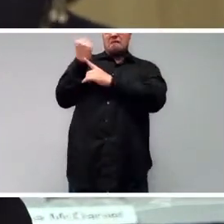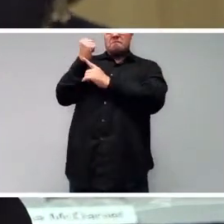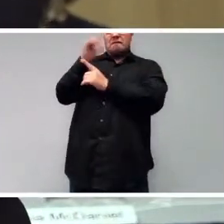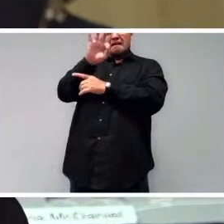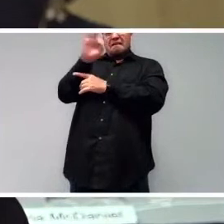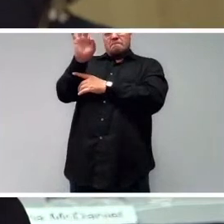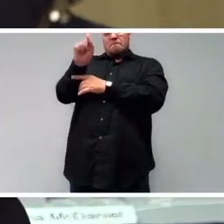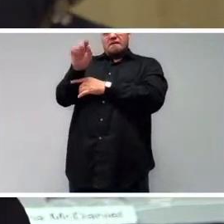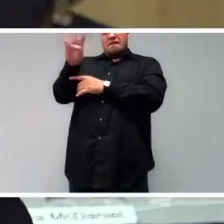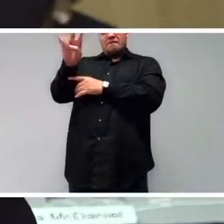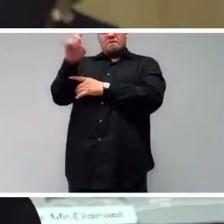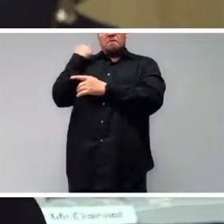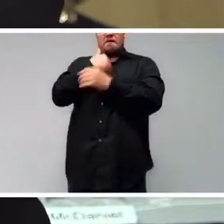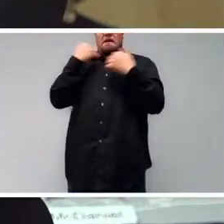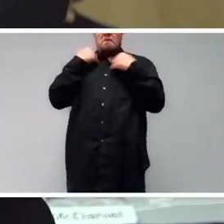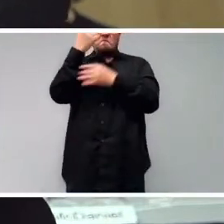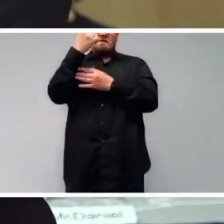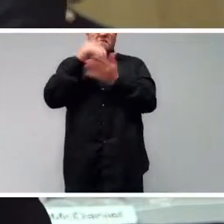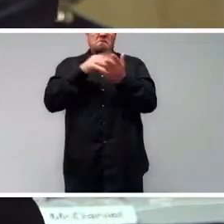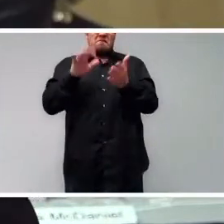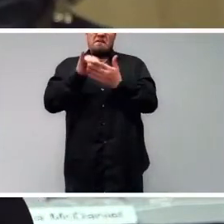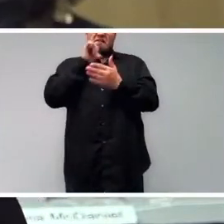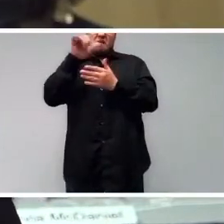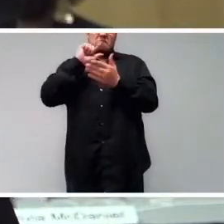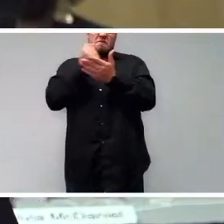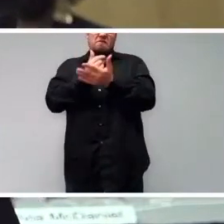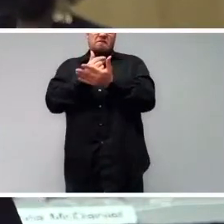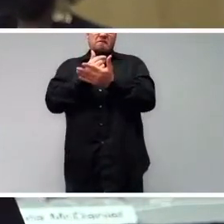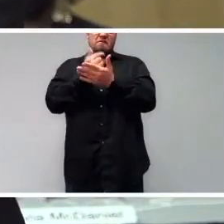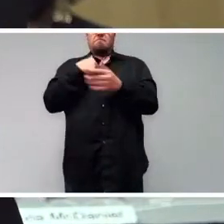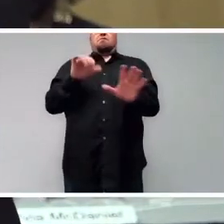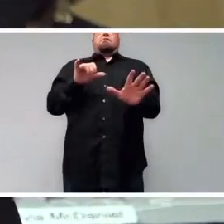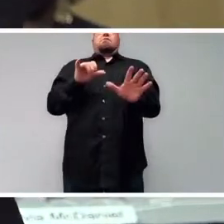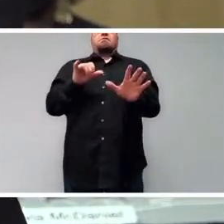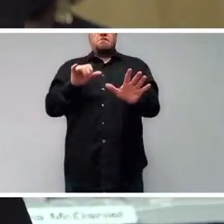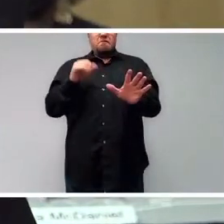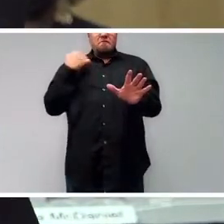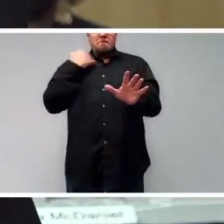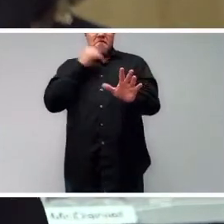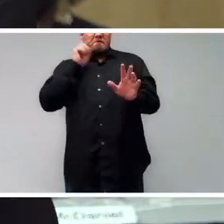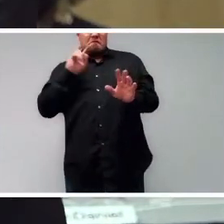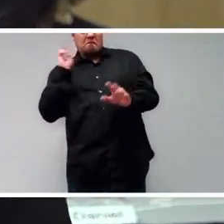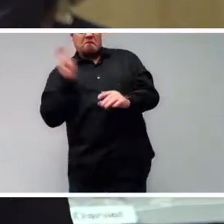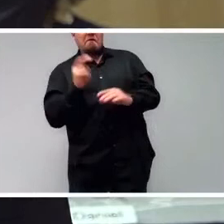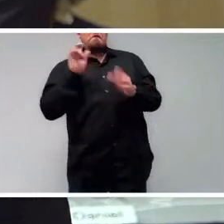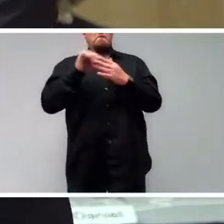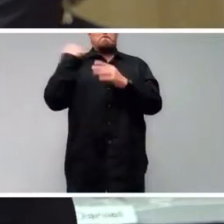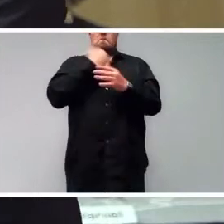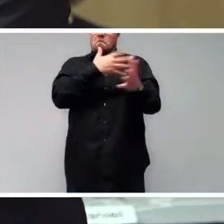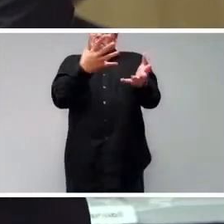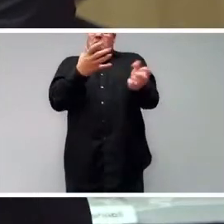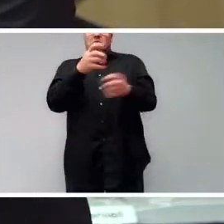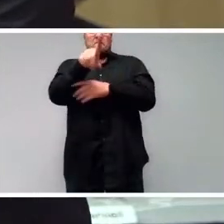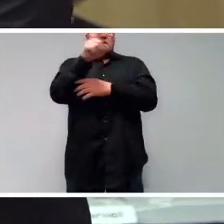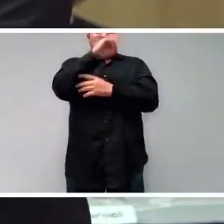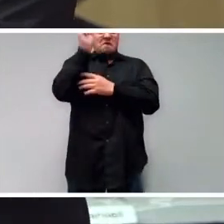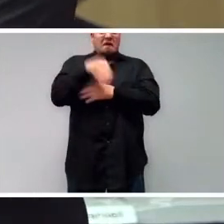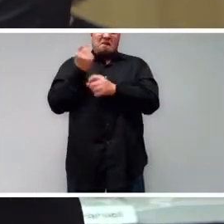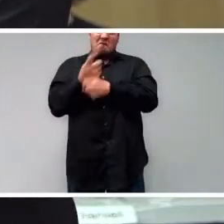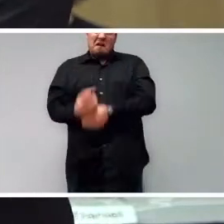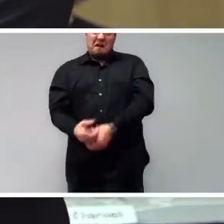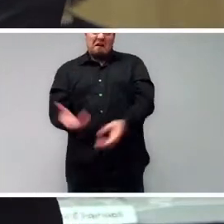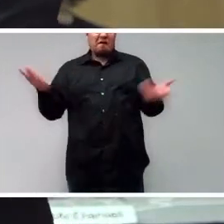student who didn't cross the stage. And I'm like, we gotta plug these gaps. So we're going for 100% every year.